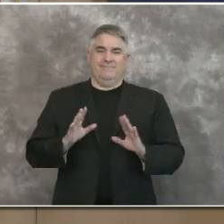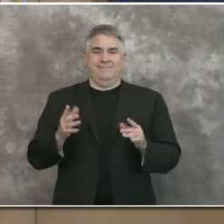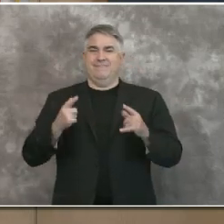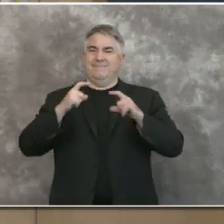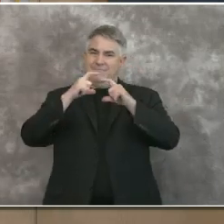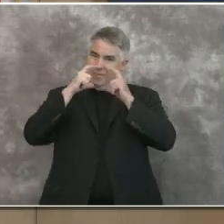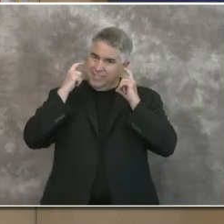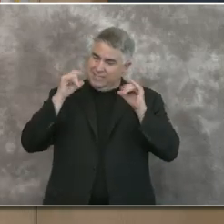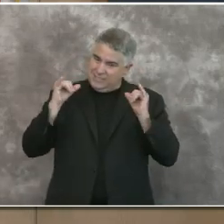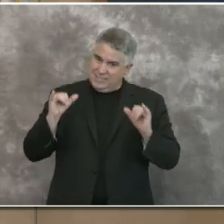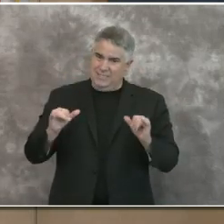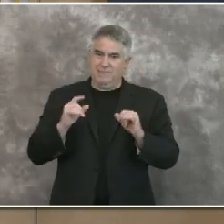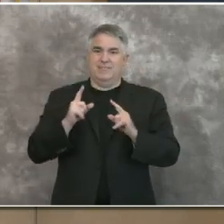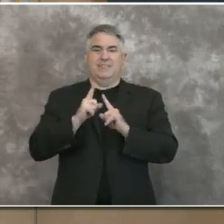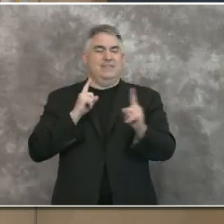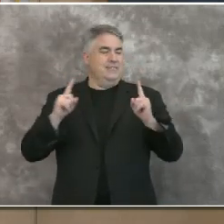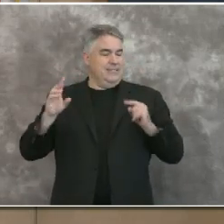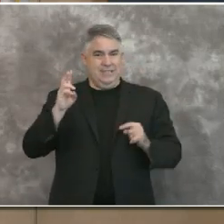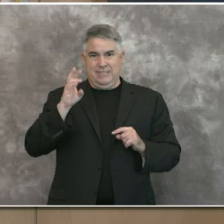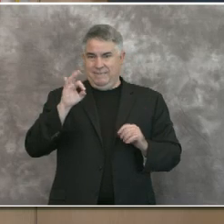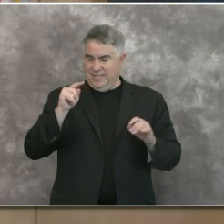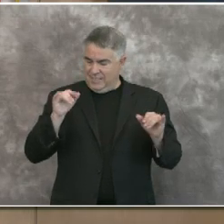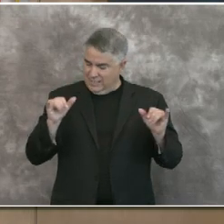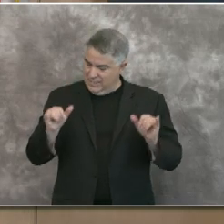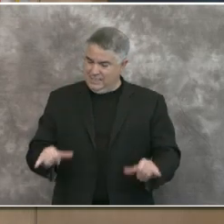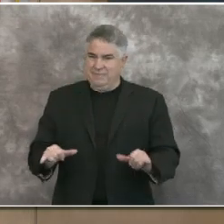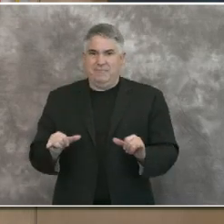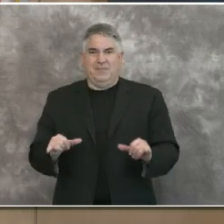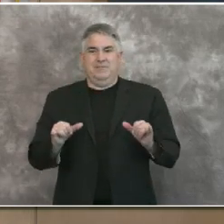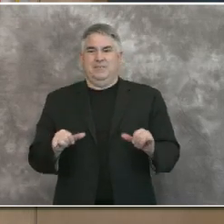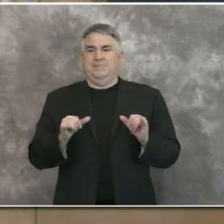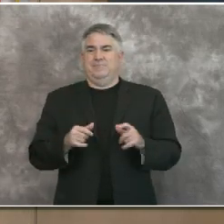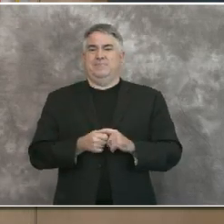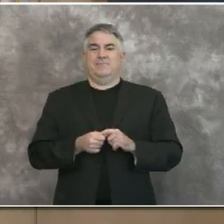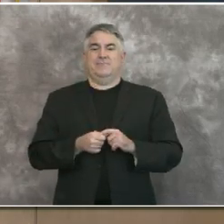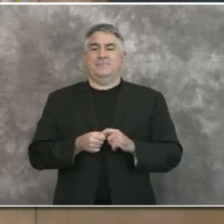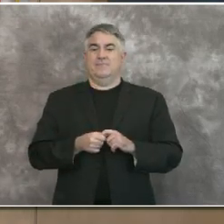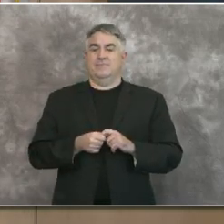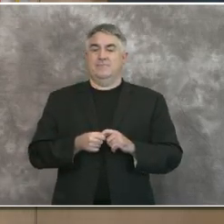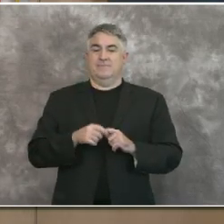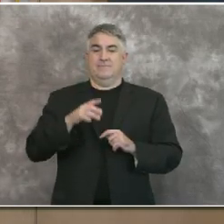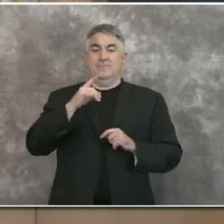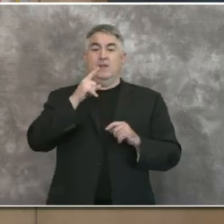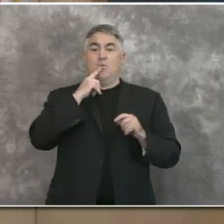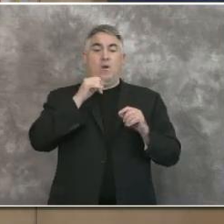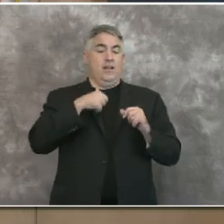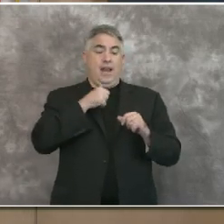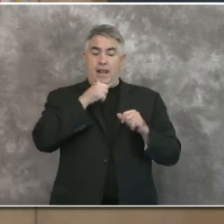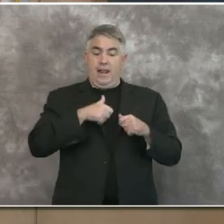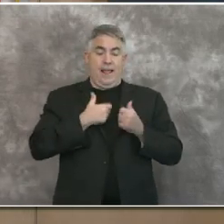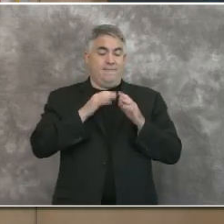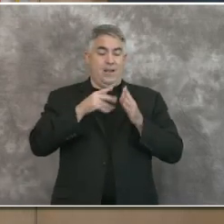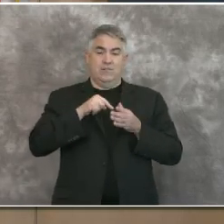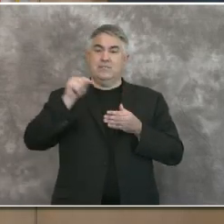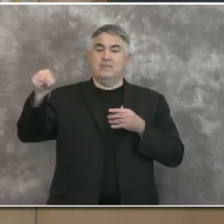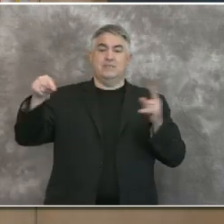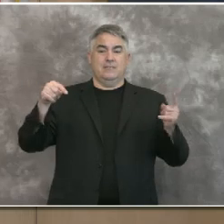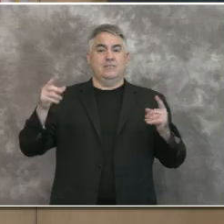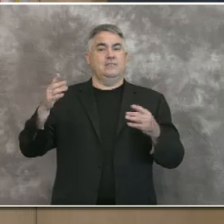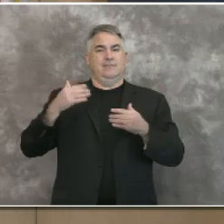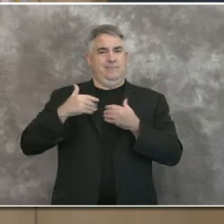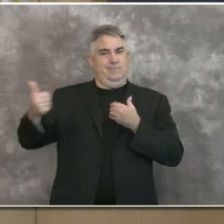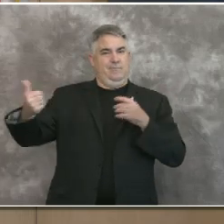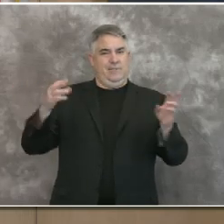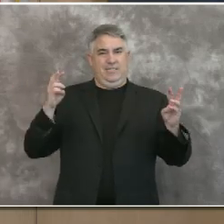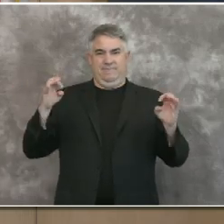when within 6 feet of someone else. There's a requirement that non-household units remain 6 feet apart from one another. Also